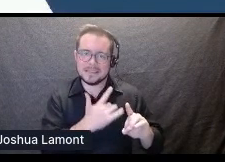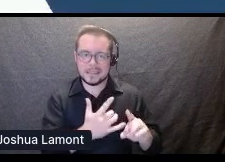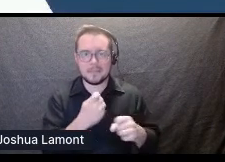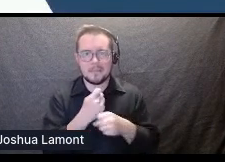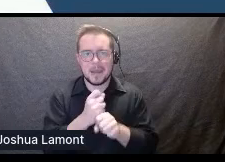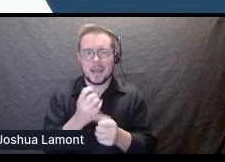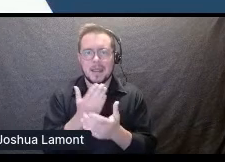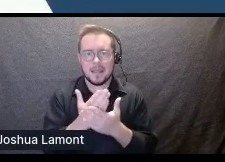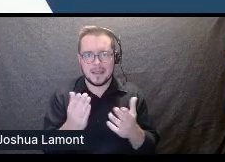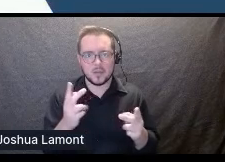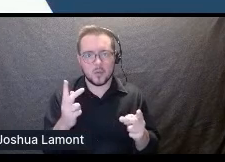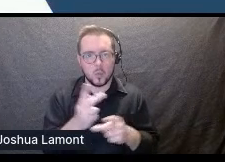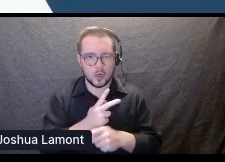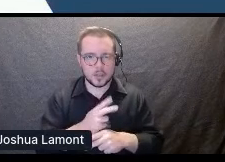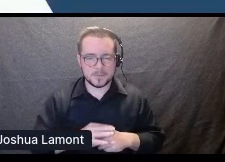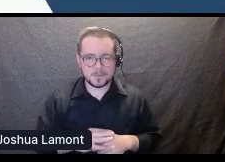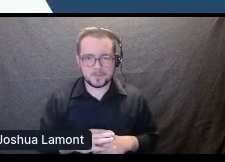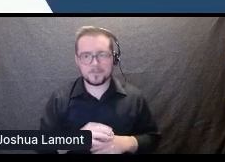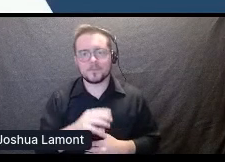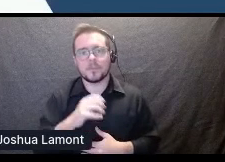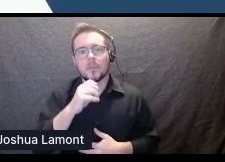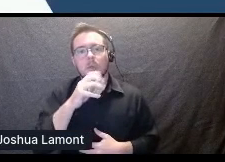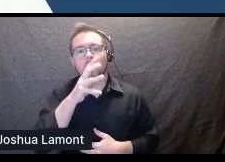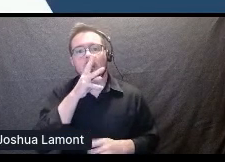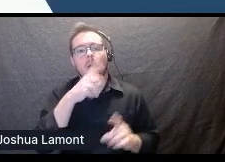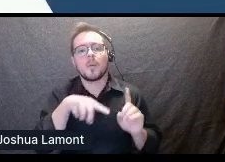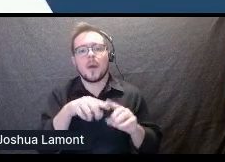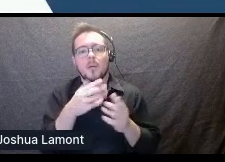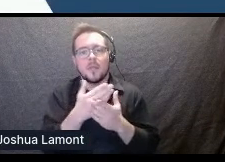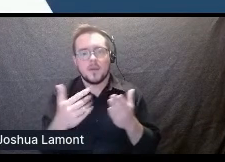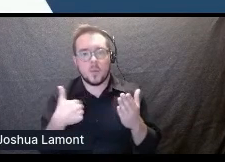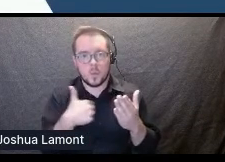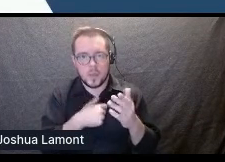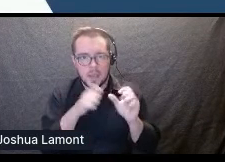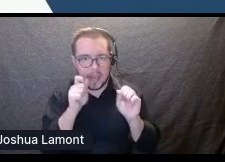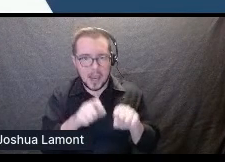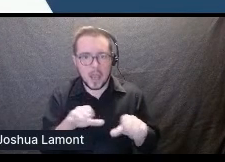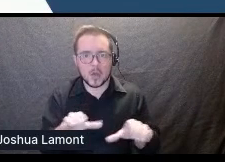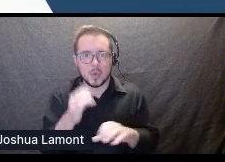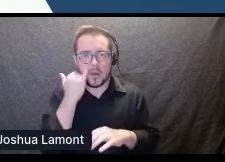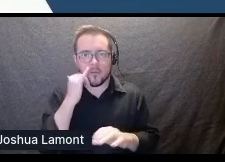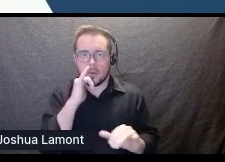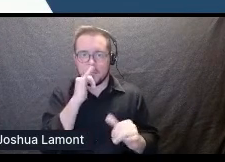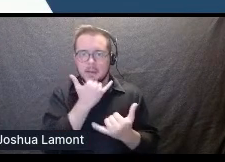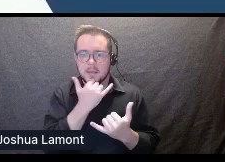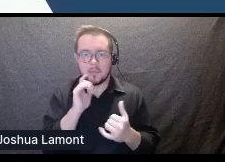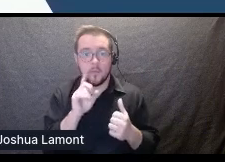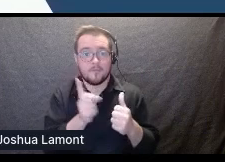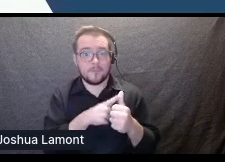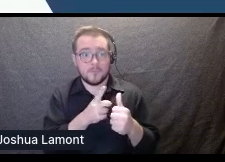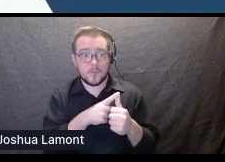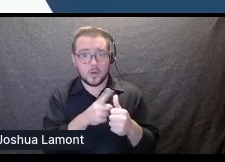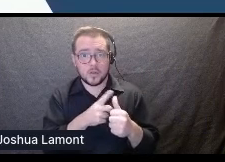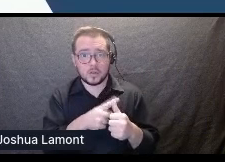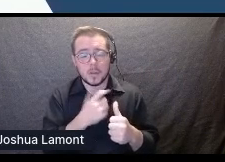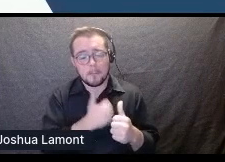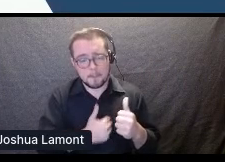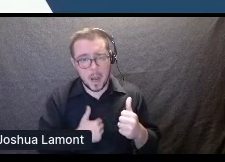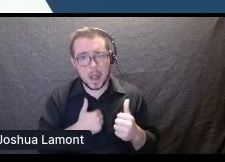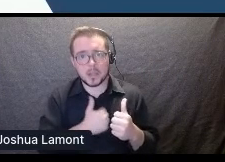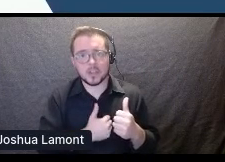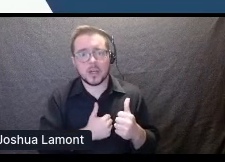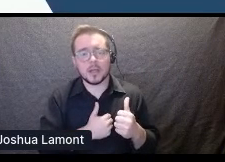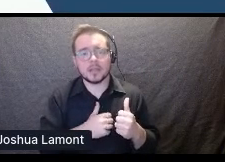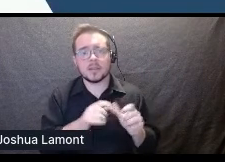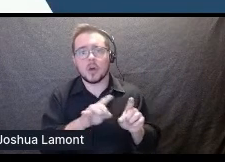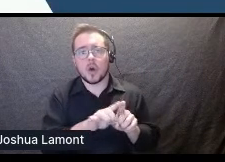worse. Okay, so let's talk about then what we can do when we mess up. So first off is do apologize and